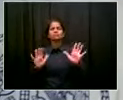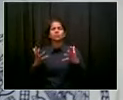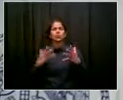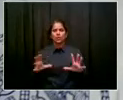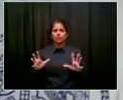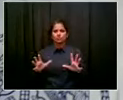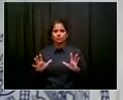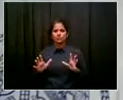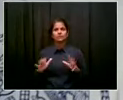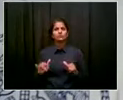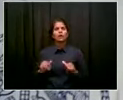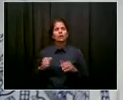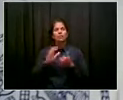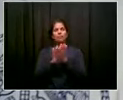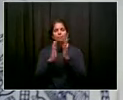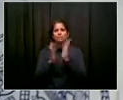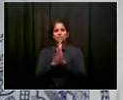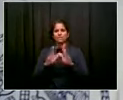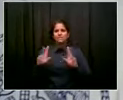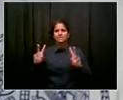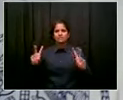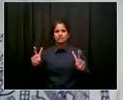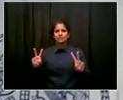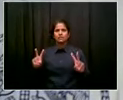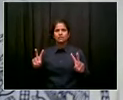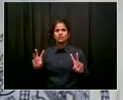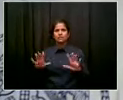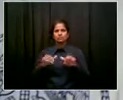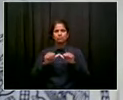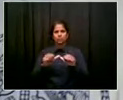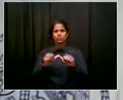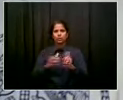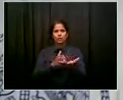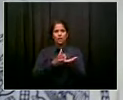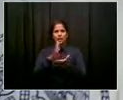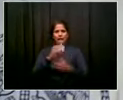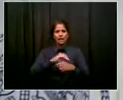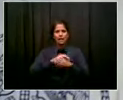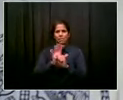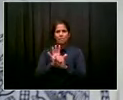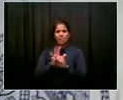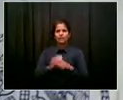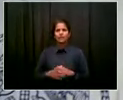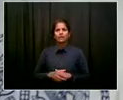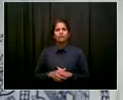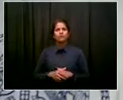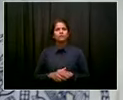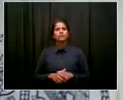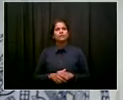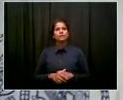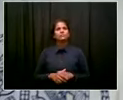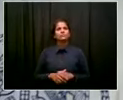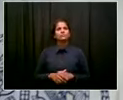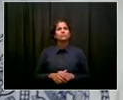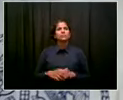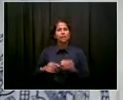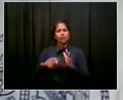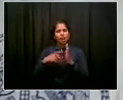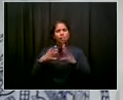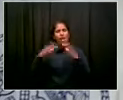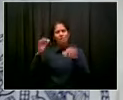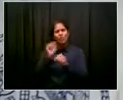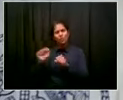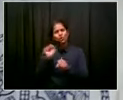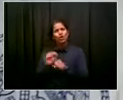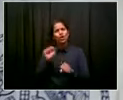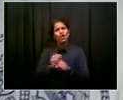pandemic it took a lot of work to strike that balance but it was struck we learned lessons there's things we have to do